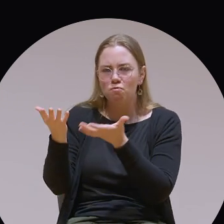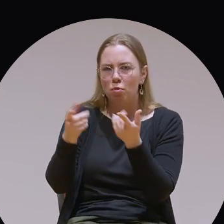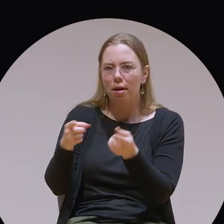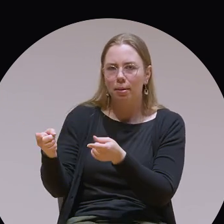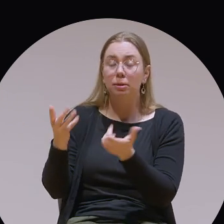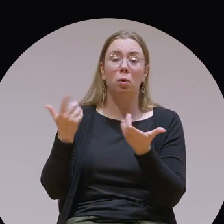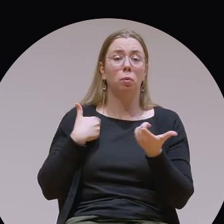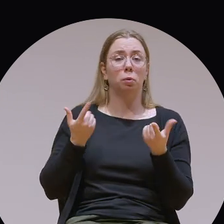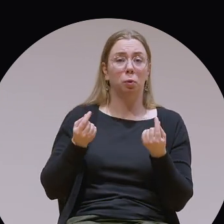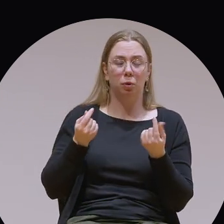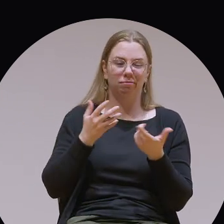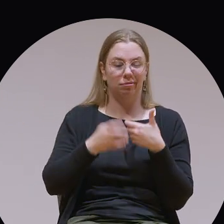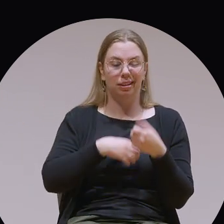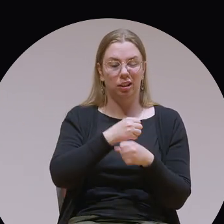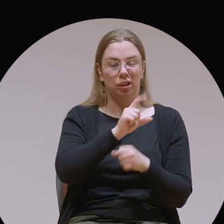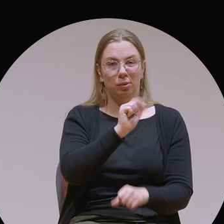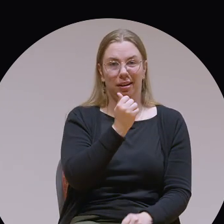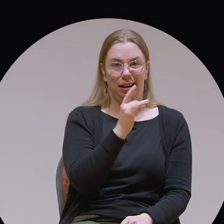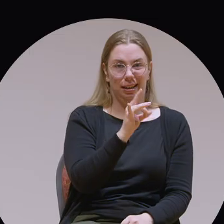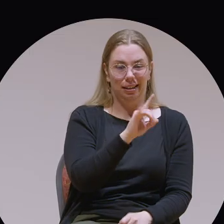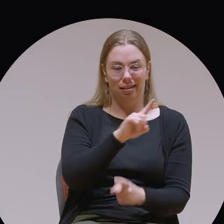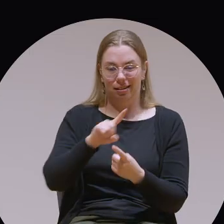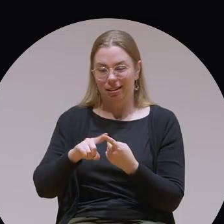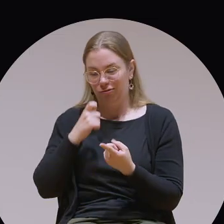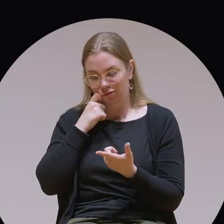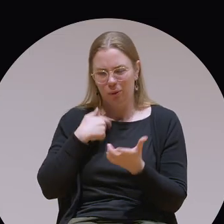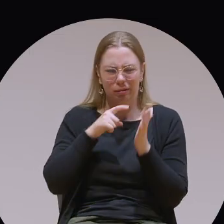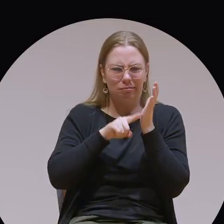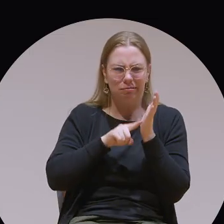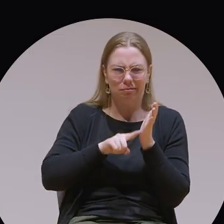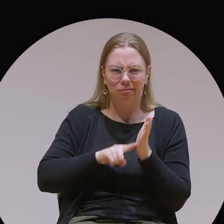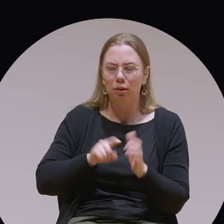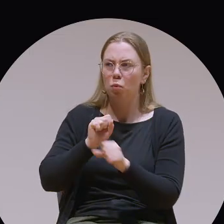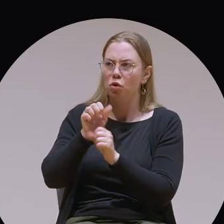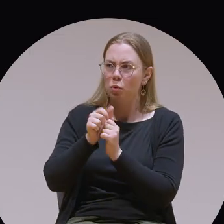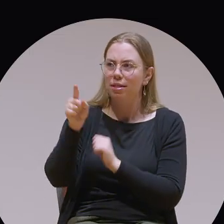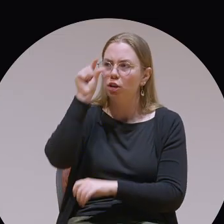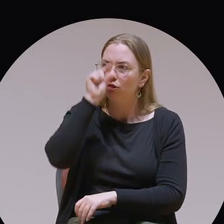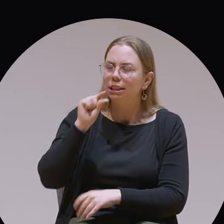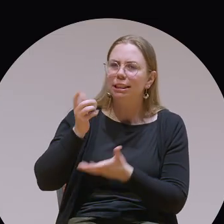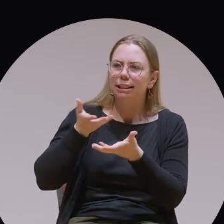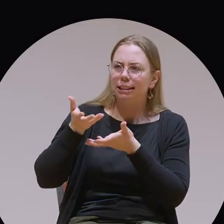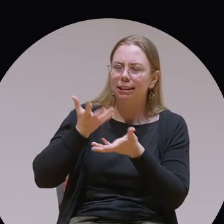essentially, we spent from 2018 until earlier this year working with the Greeks, collaborating with the Greeks to try and